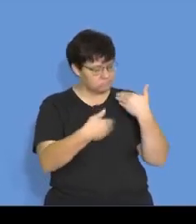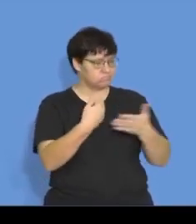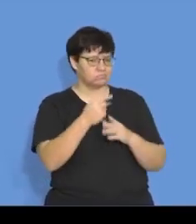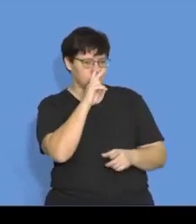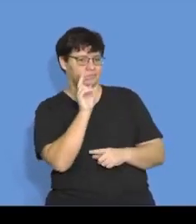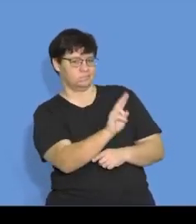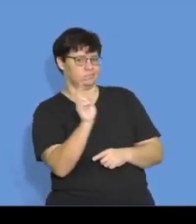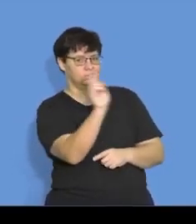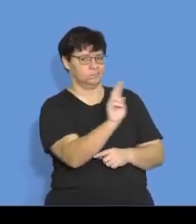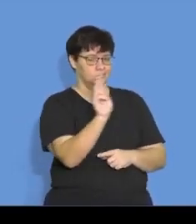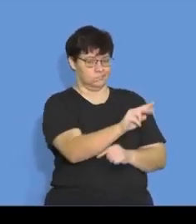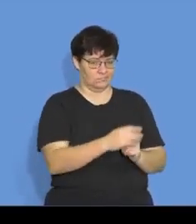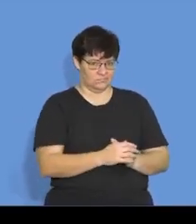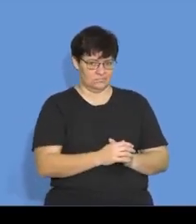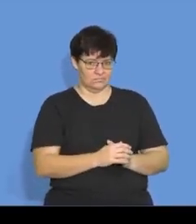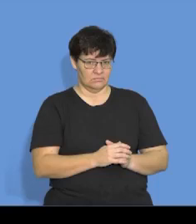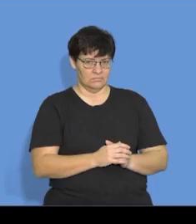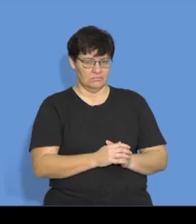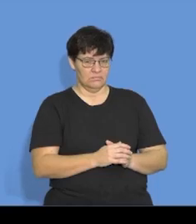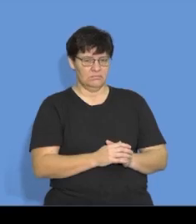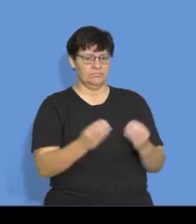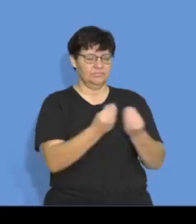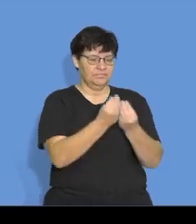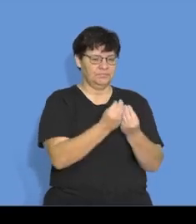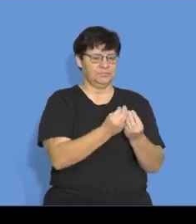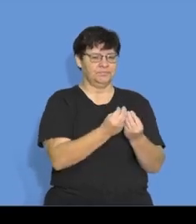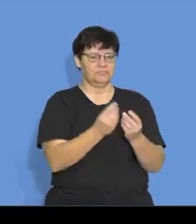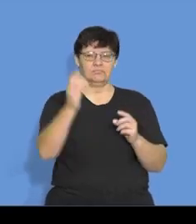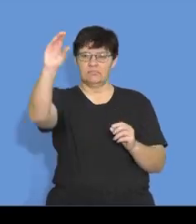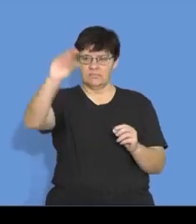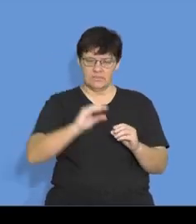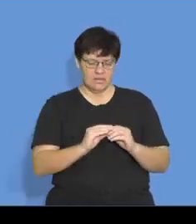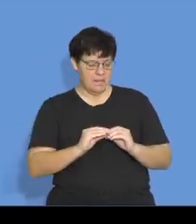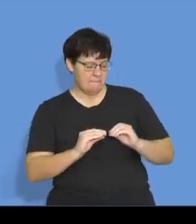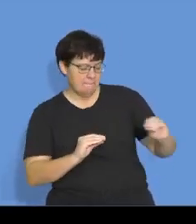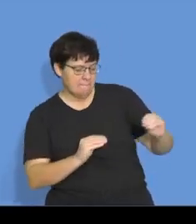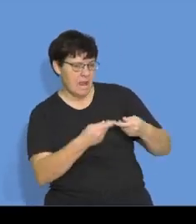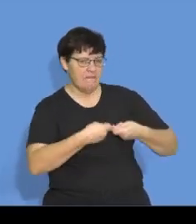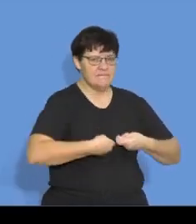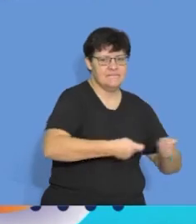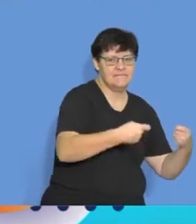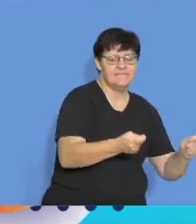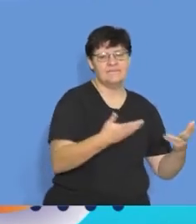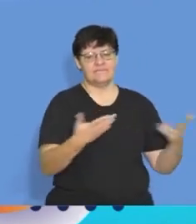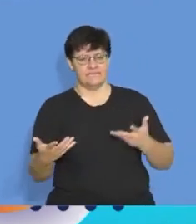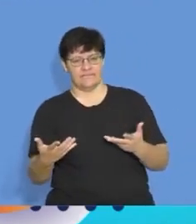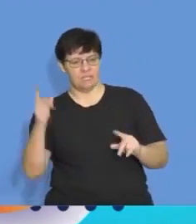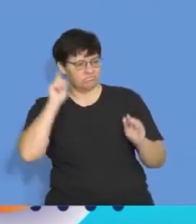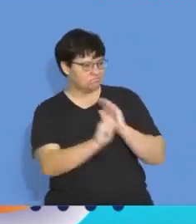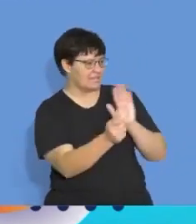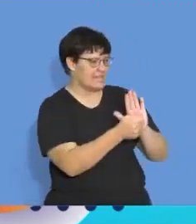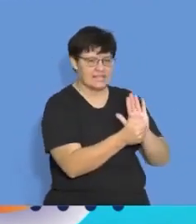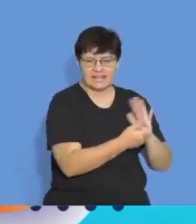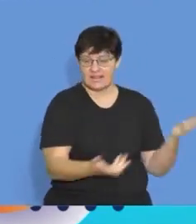basis. Do you see that? The movement of stock, that means stock coming into our business, stock going out